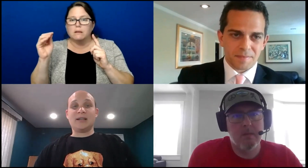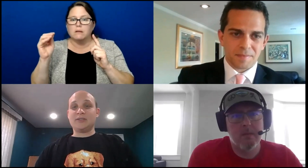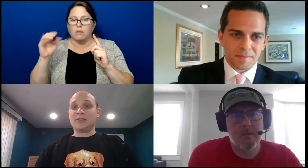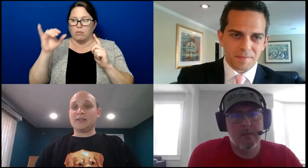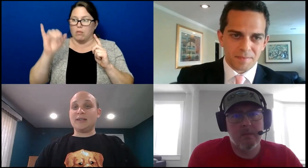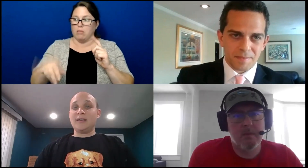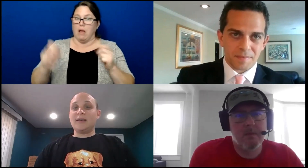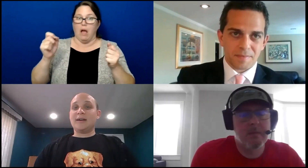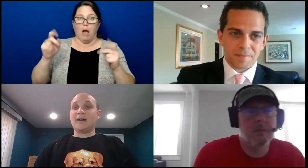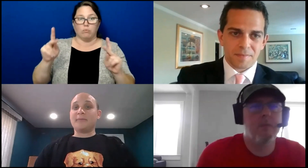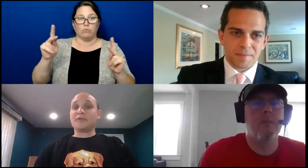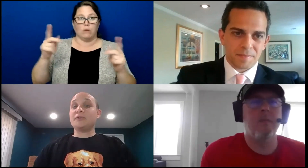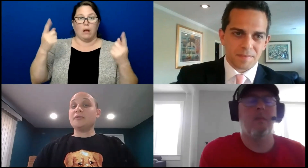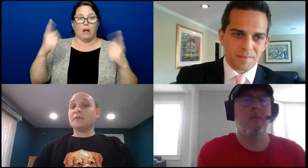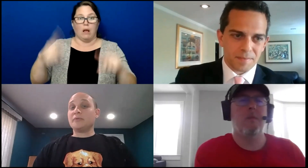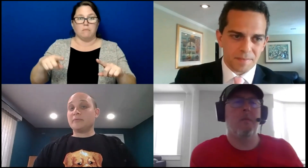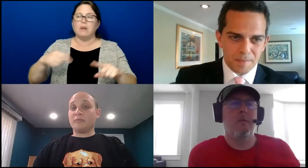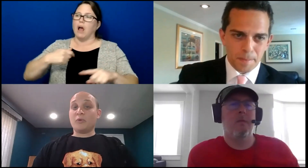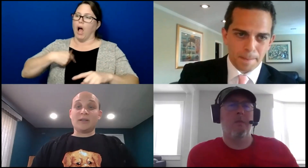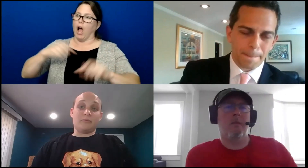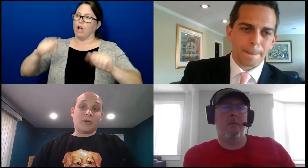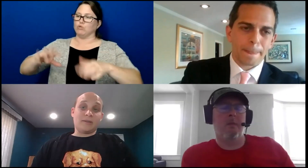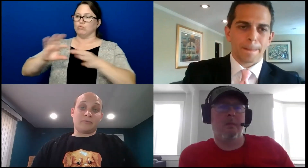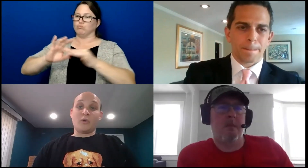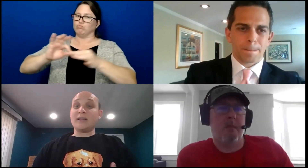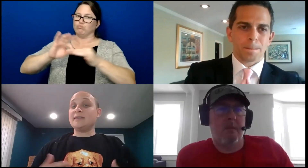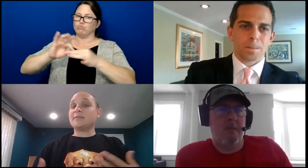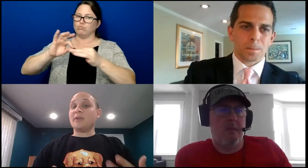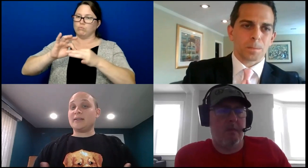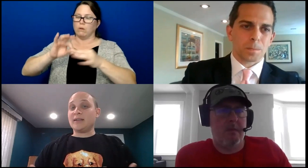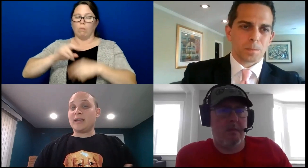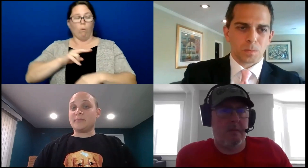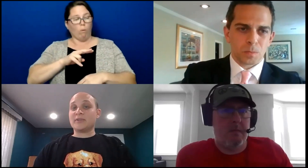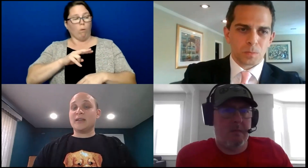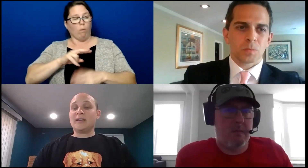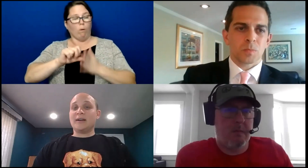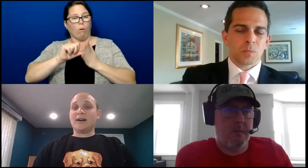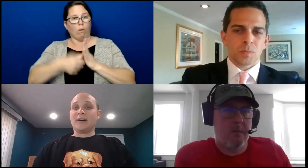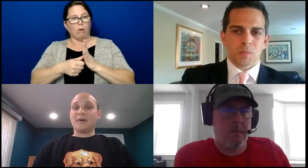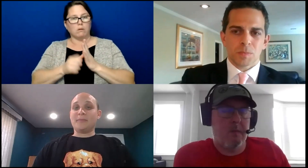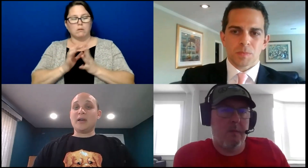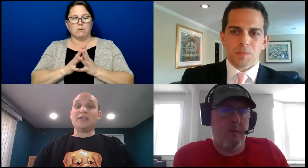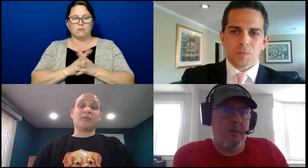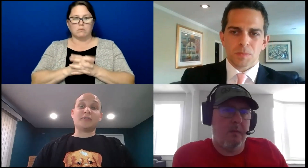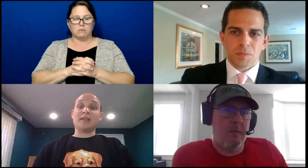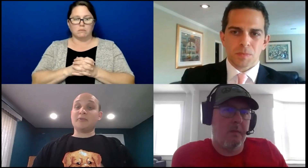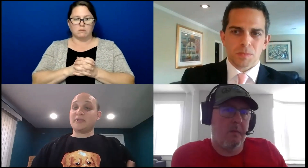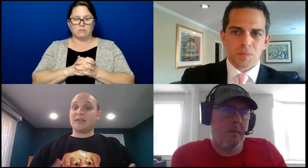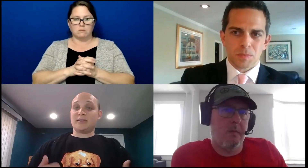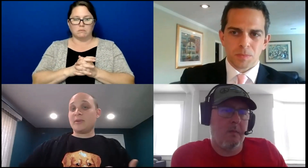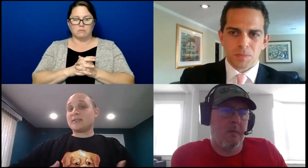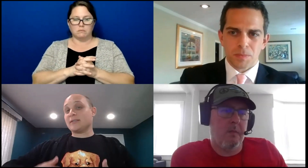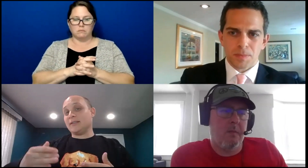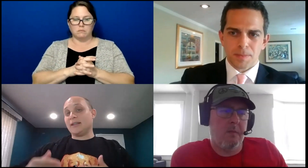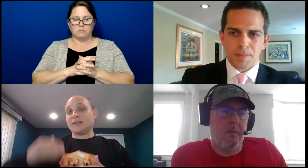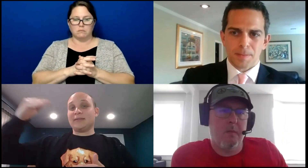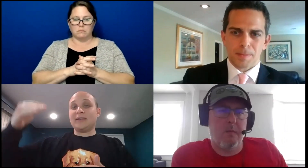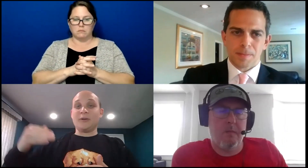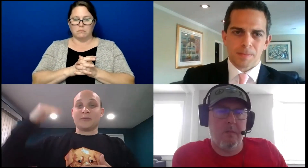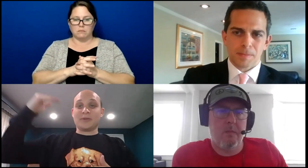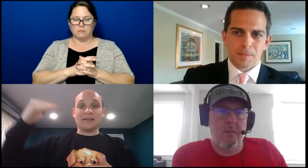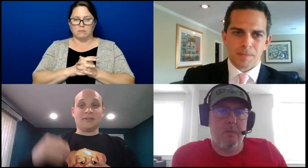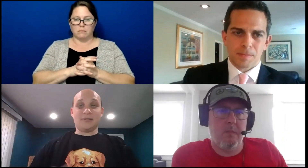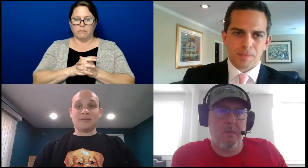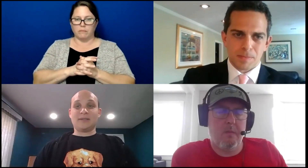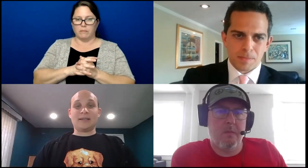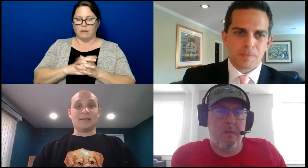speak intelligently to what went into making games. And so I was able to basically like get